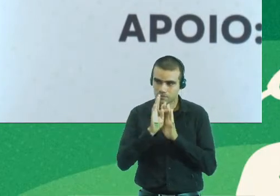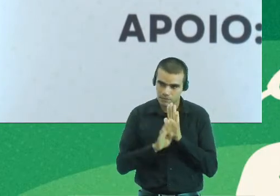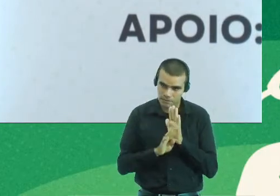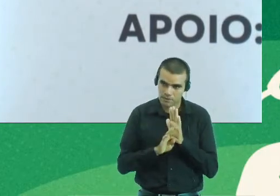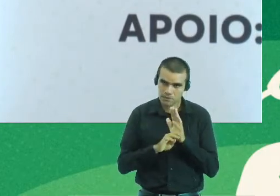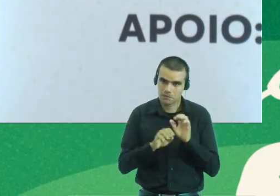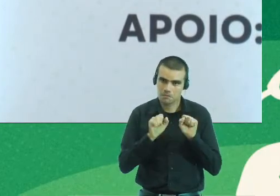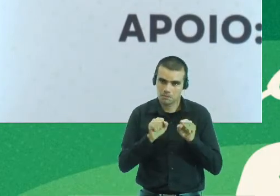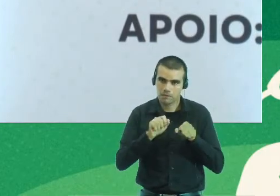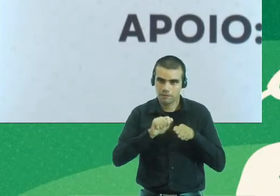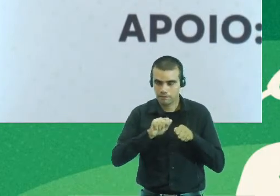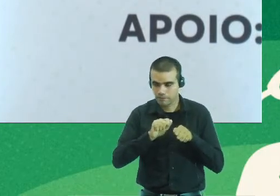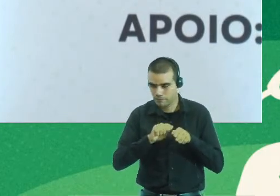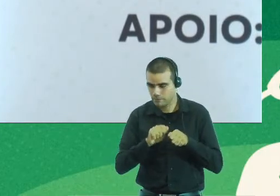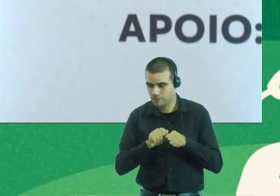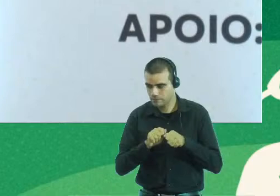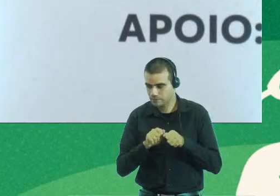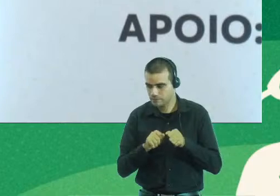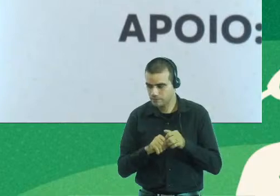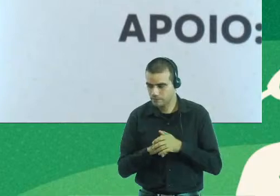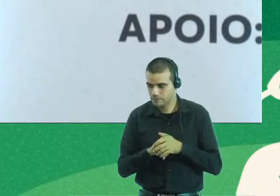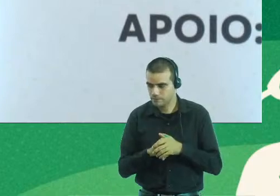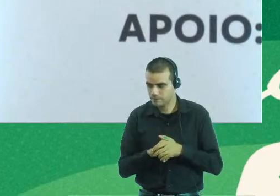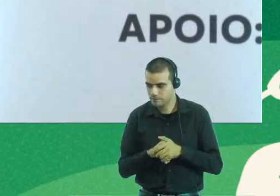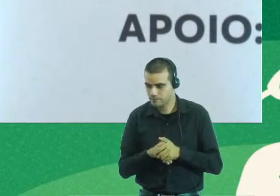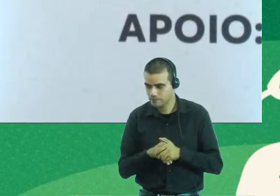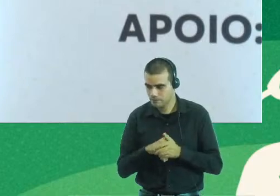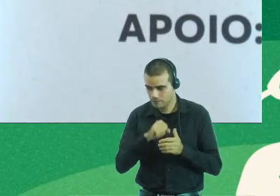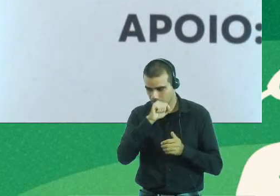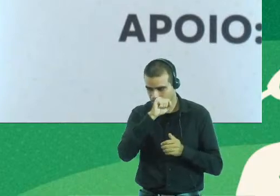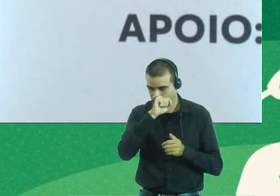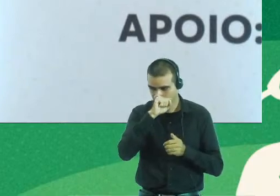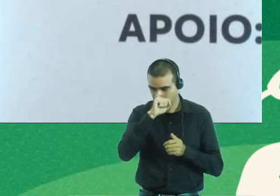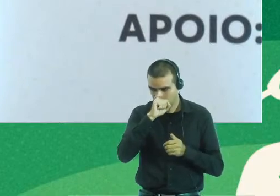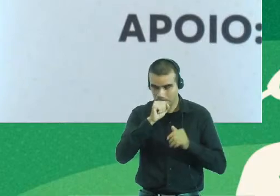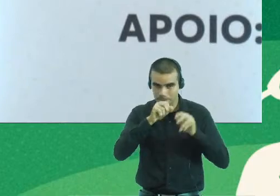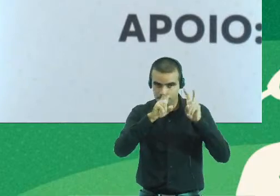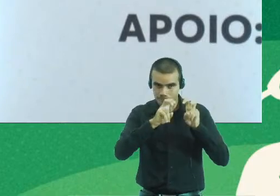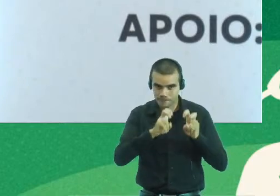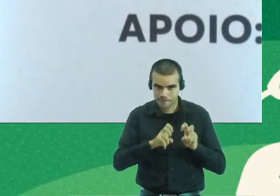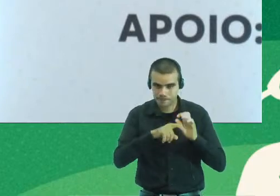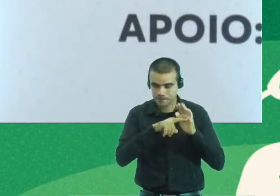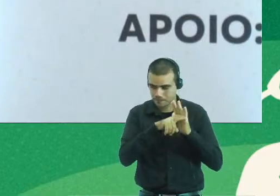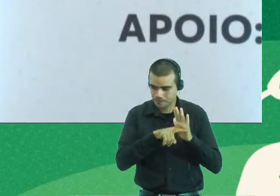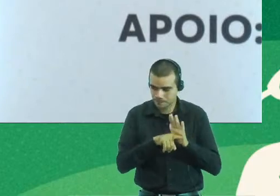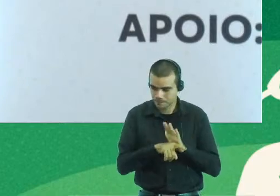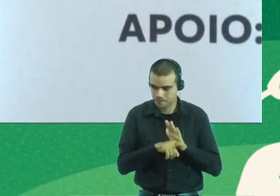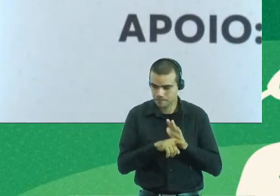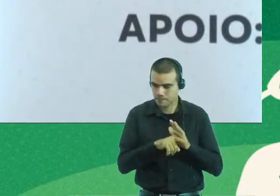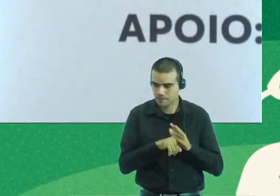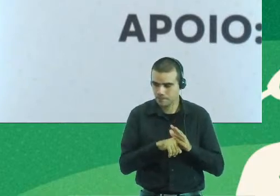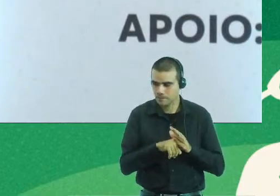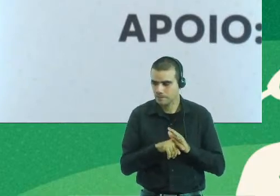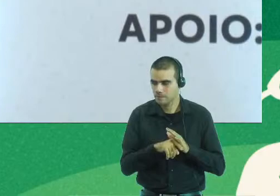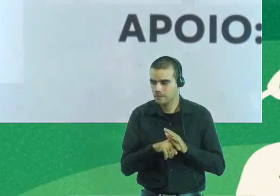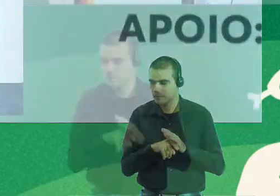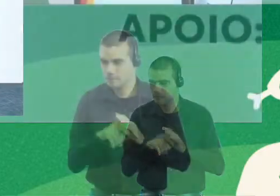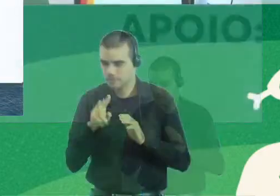a filtered string. So if I go to the Arrow documentation right now, it has